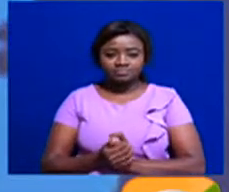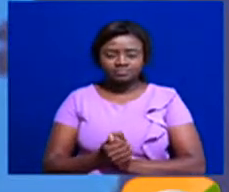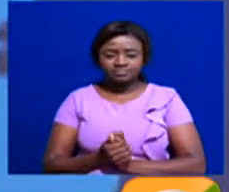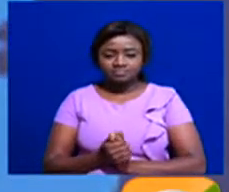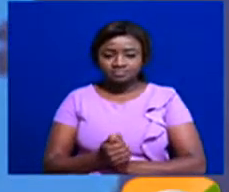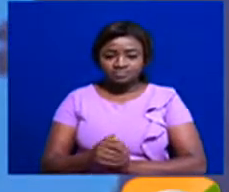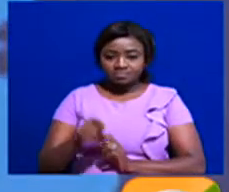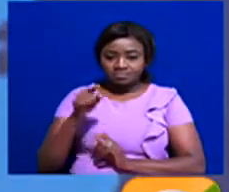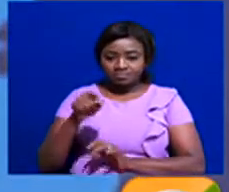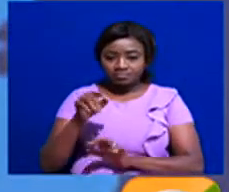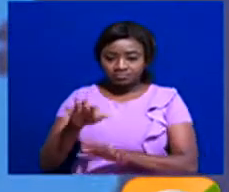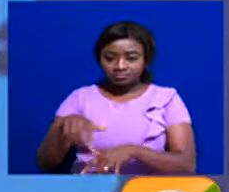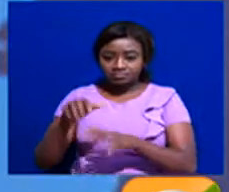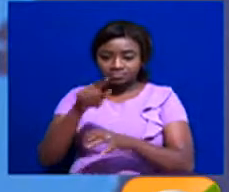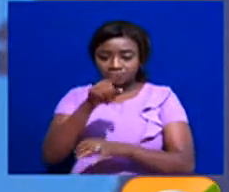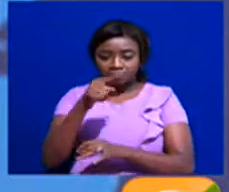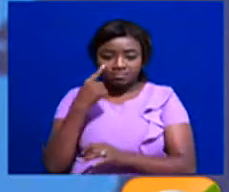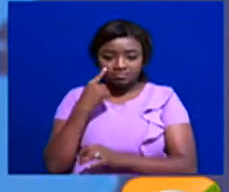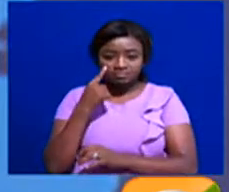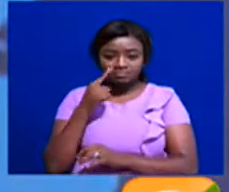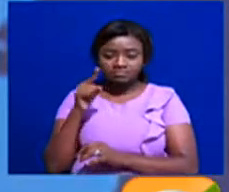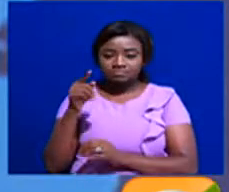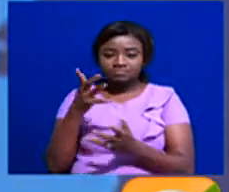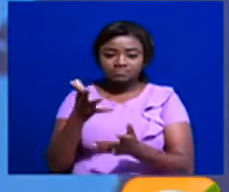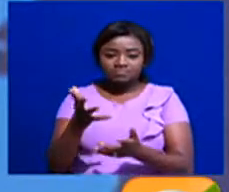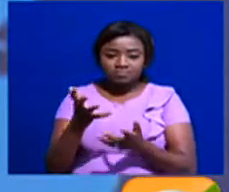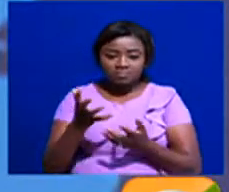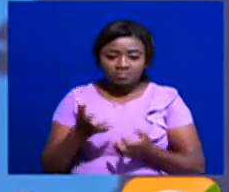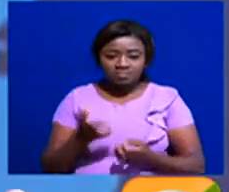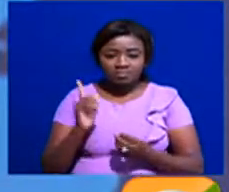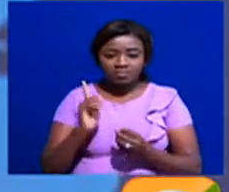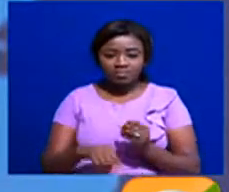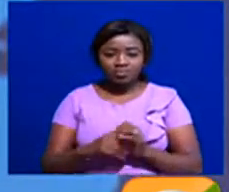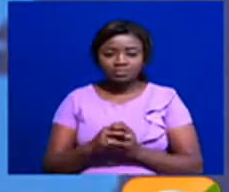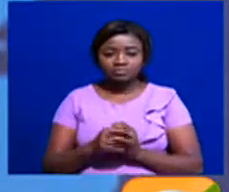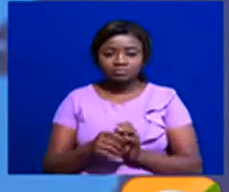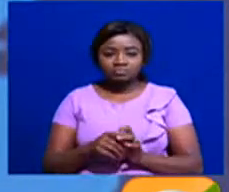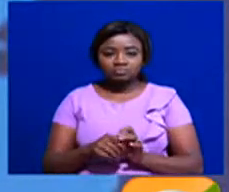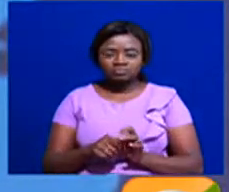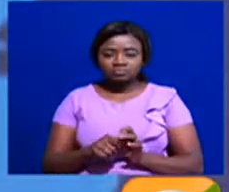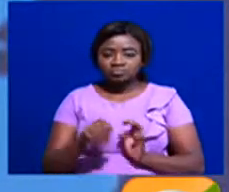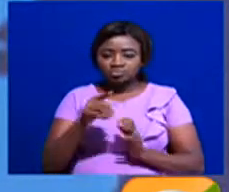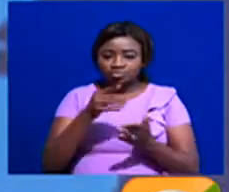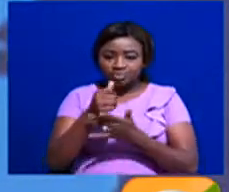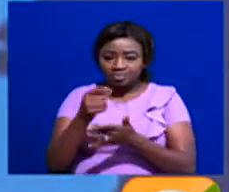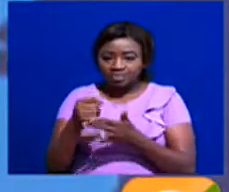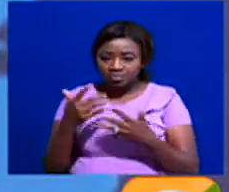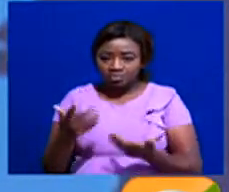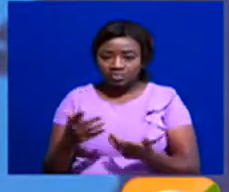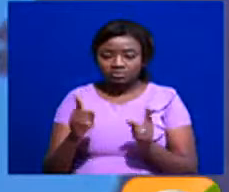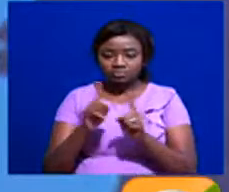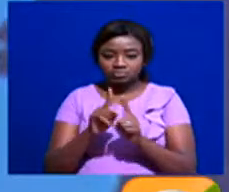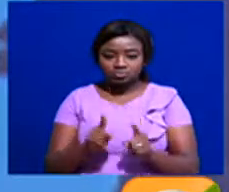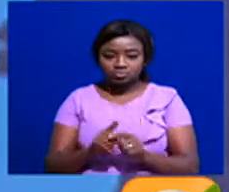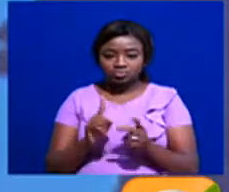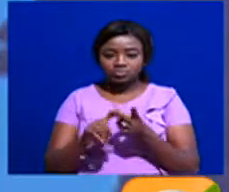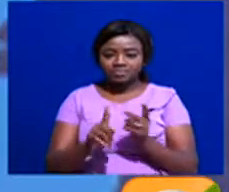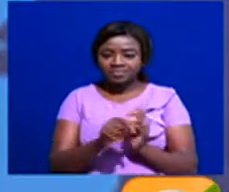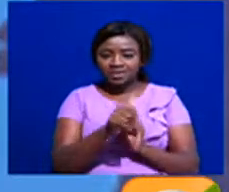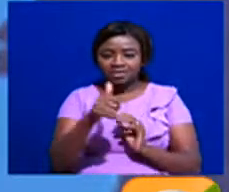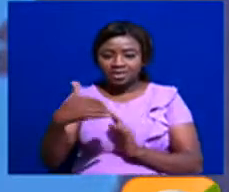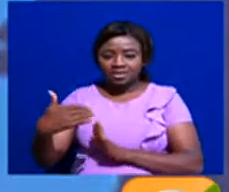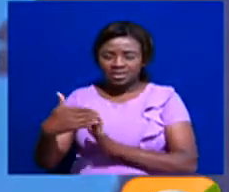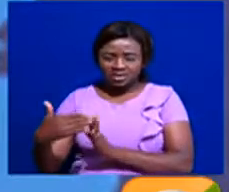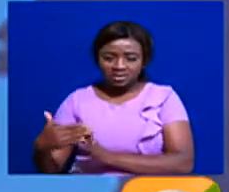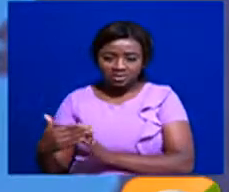you will notice, is highly dependent on wood fuel for curing it, and that obviously brings in other aspects